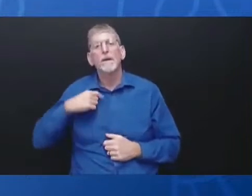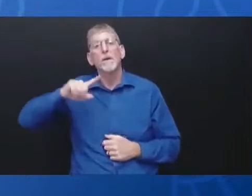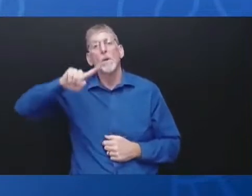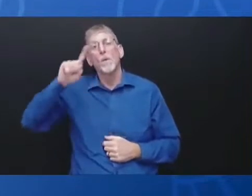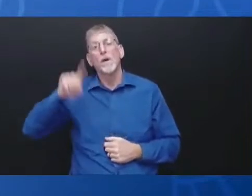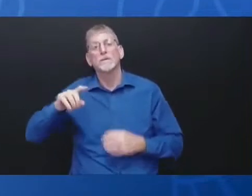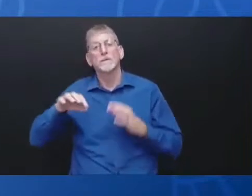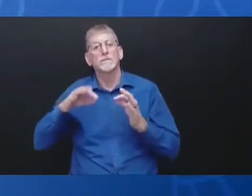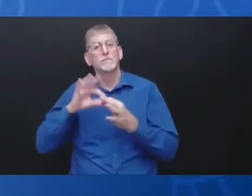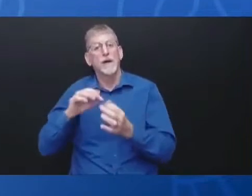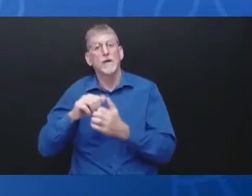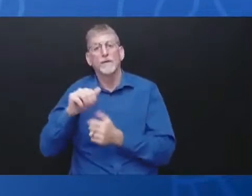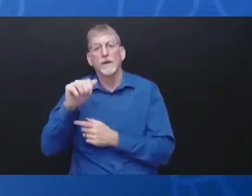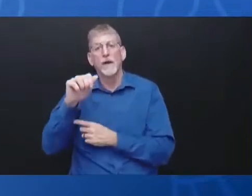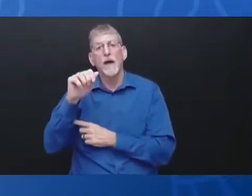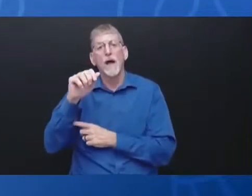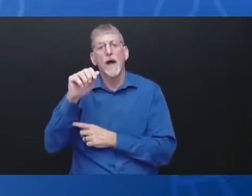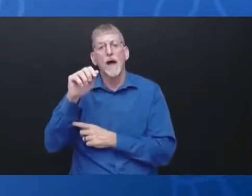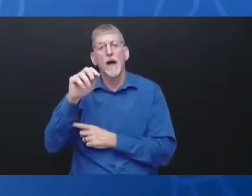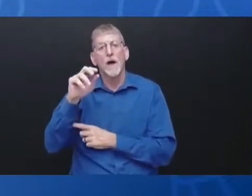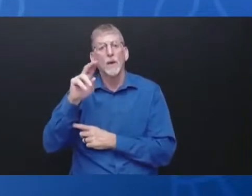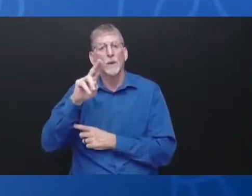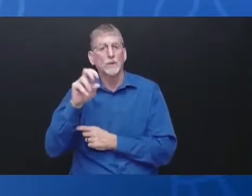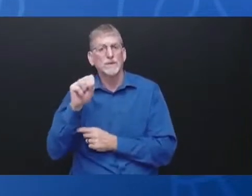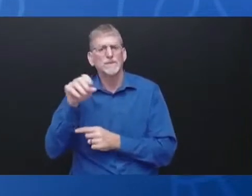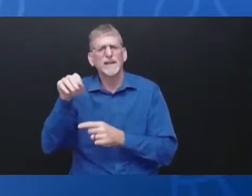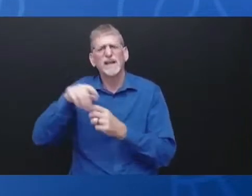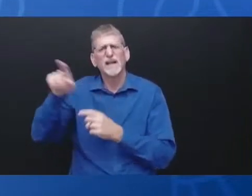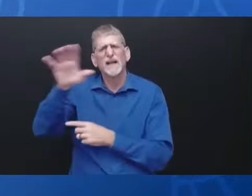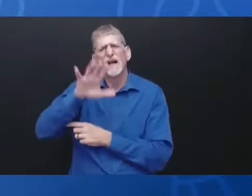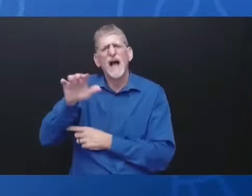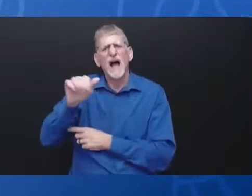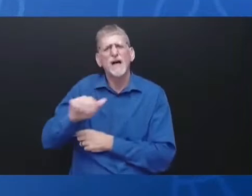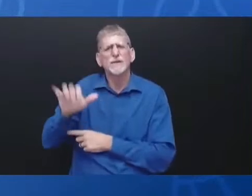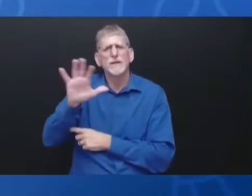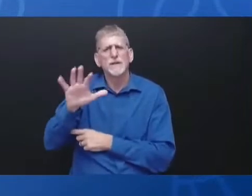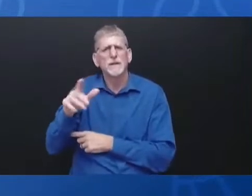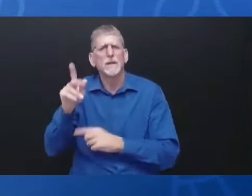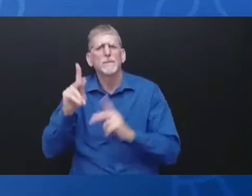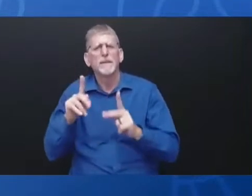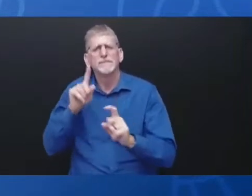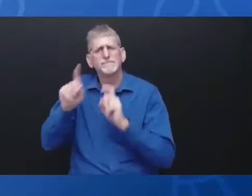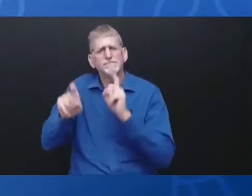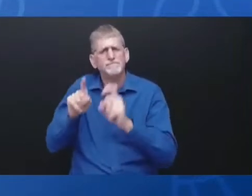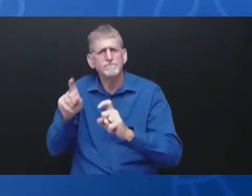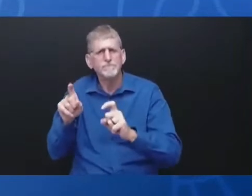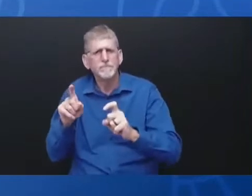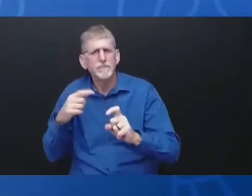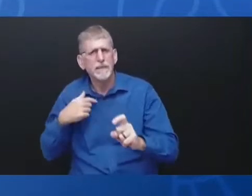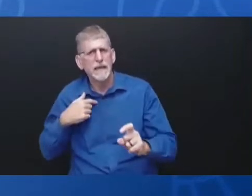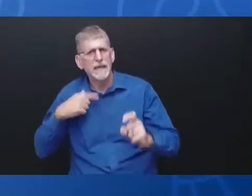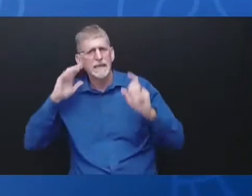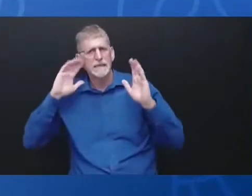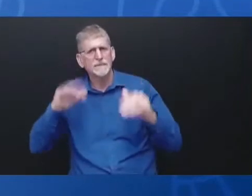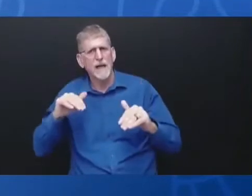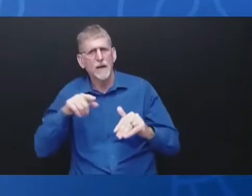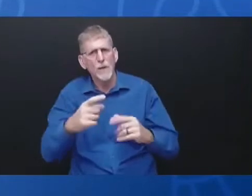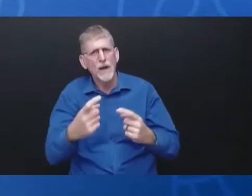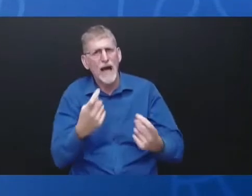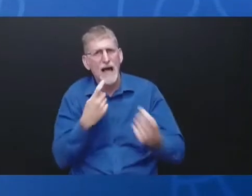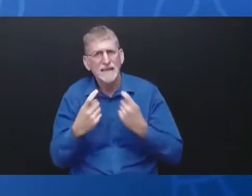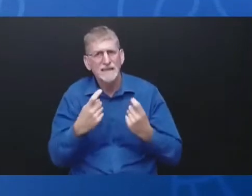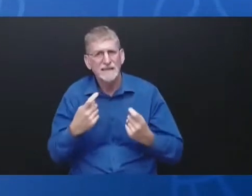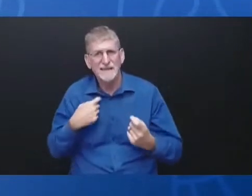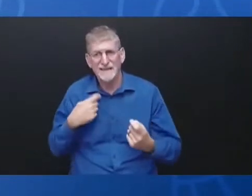because I think you're going to get a lot of questions about this. Oh, I expect it. I just got back into the country over the weekend. I thought, well, this will be discussed.